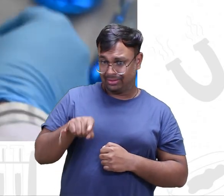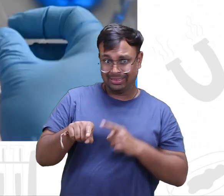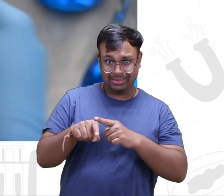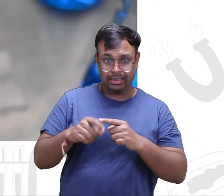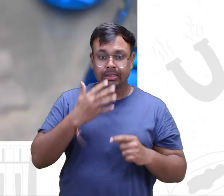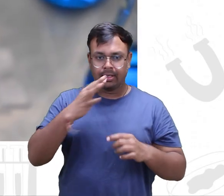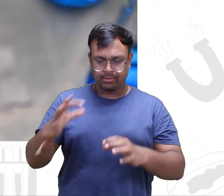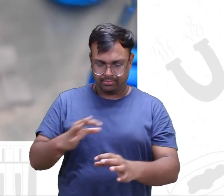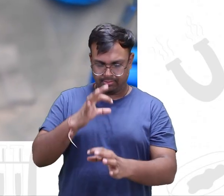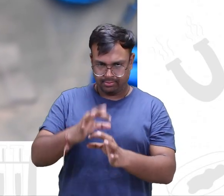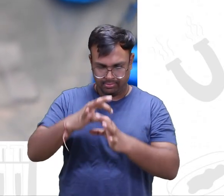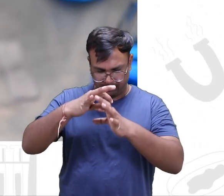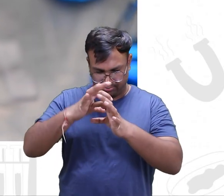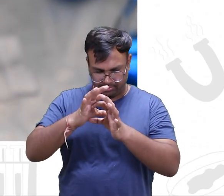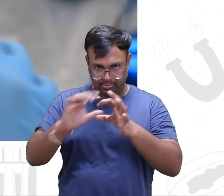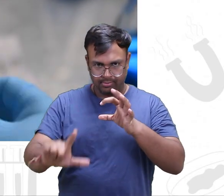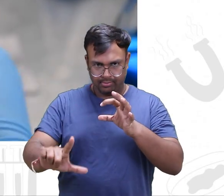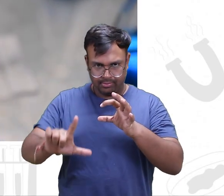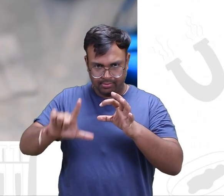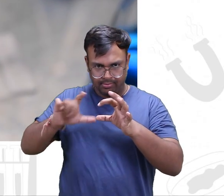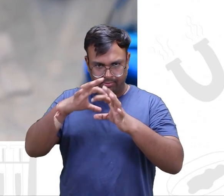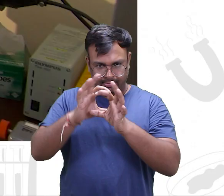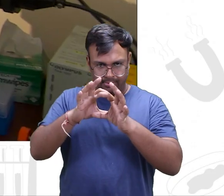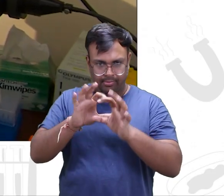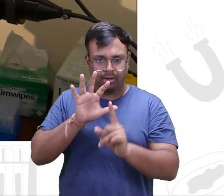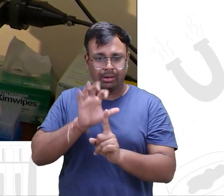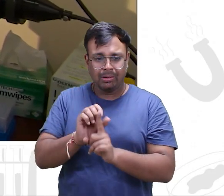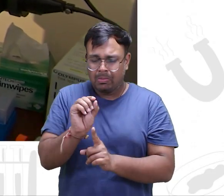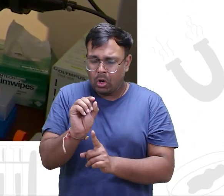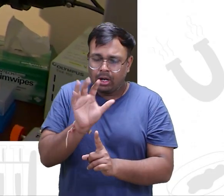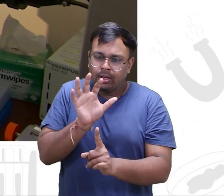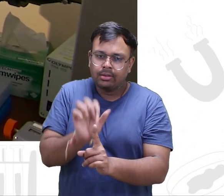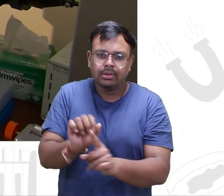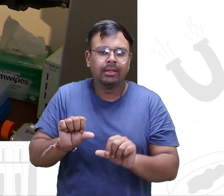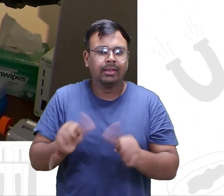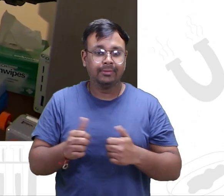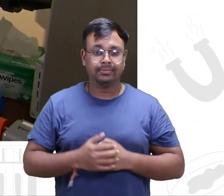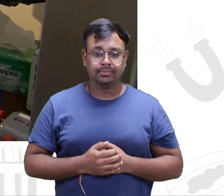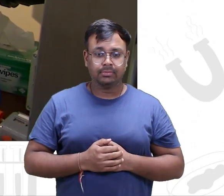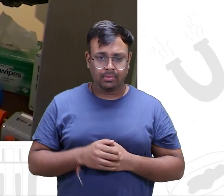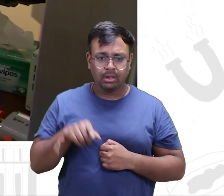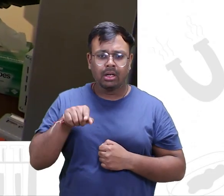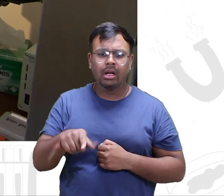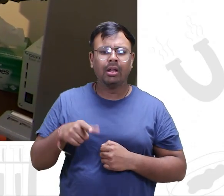A microscope is an optical instrument designed to observe and study very small objects, such as